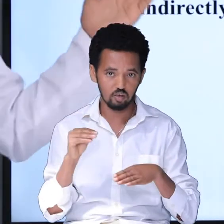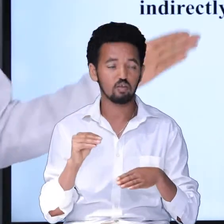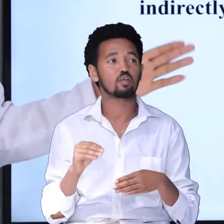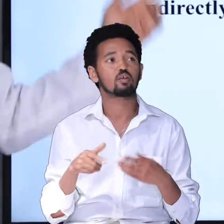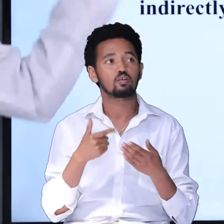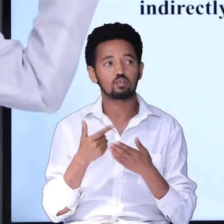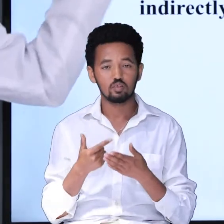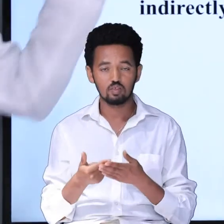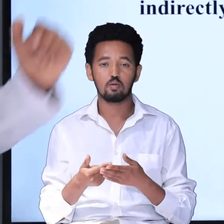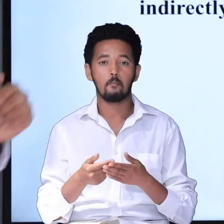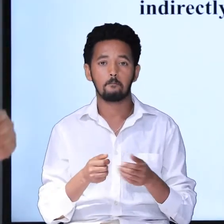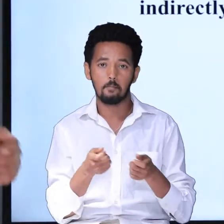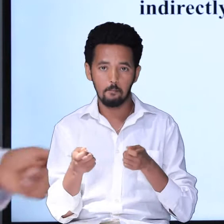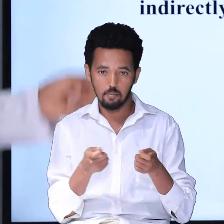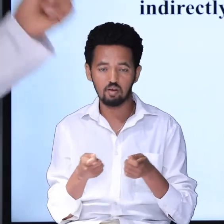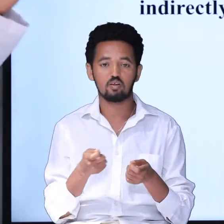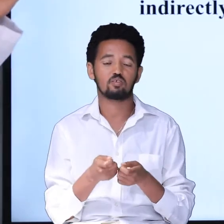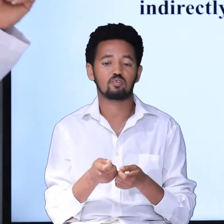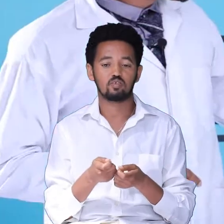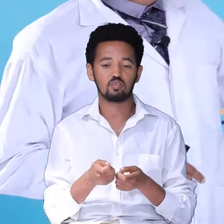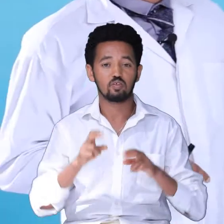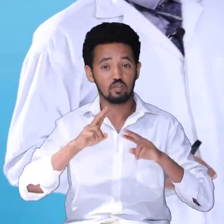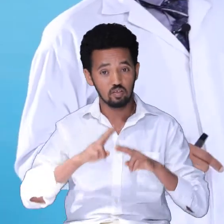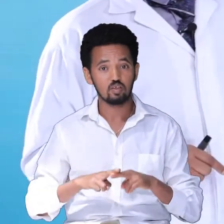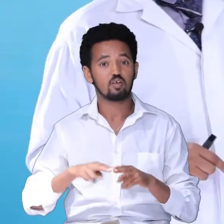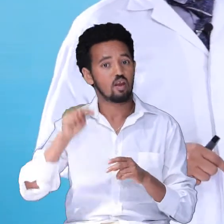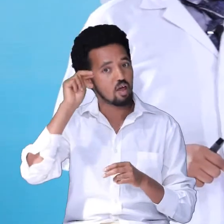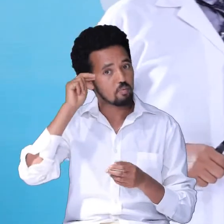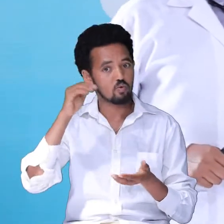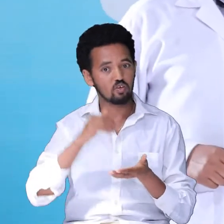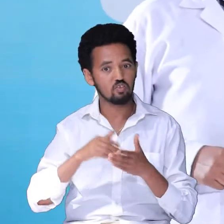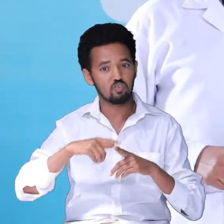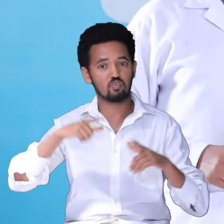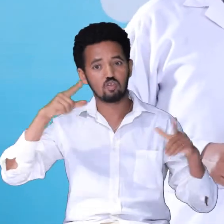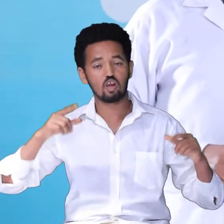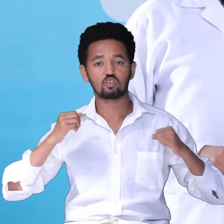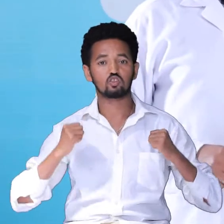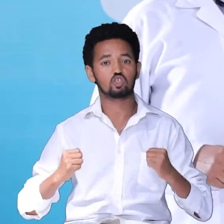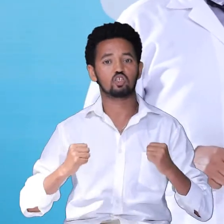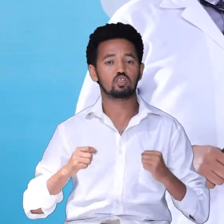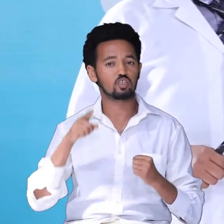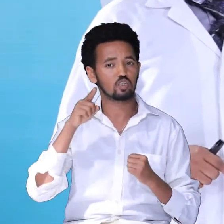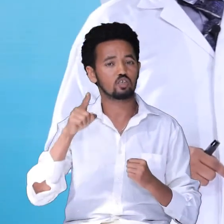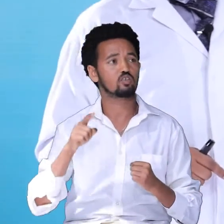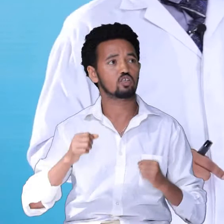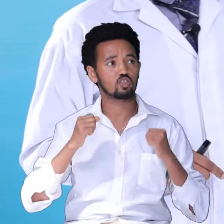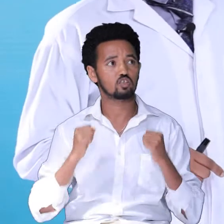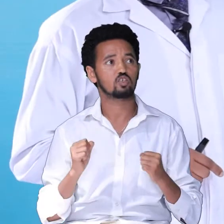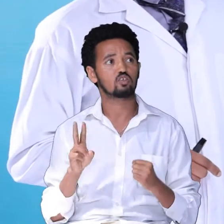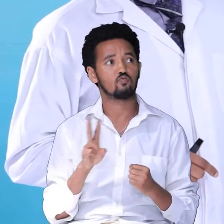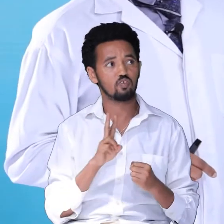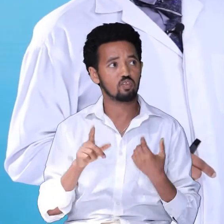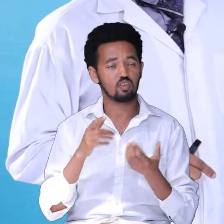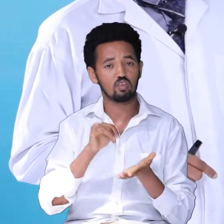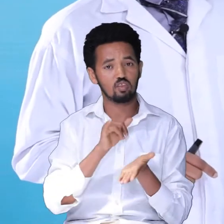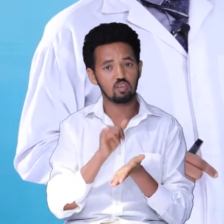principal members of the alliance. Napoleon displayed his greatest genius and on his greatest victories.